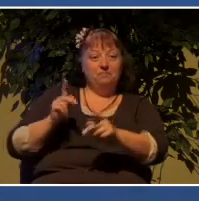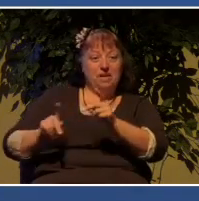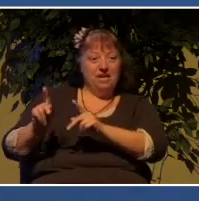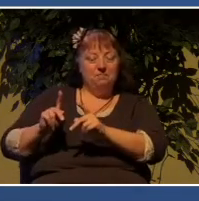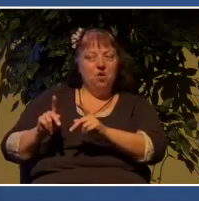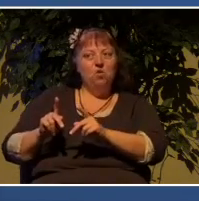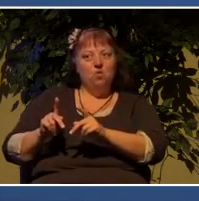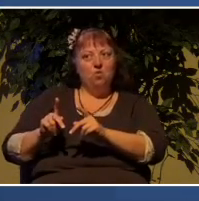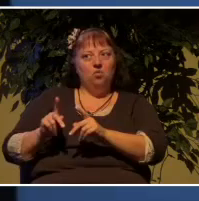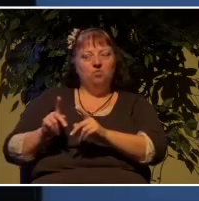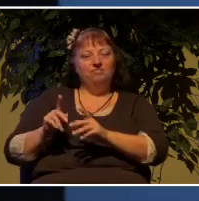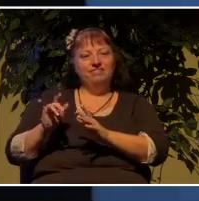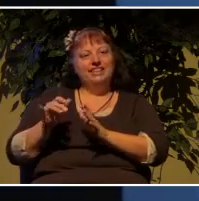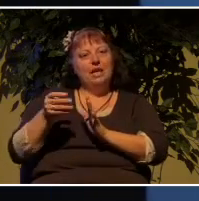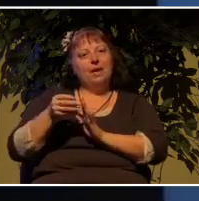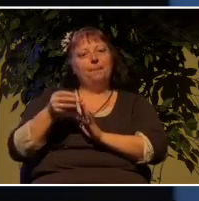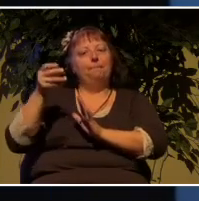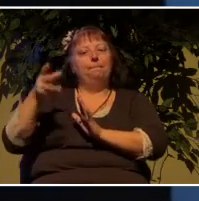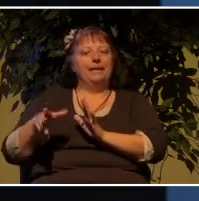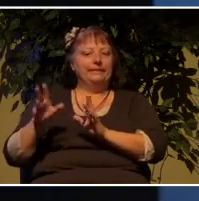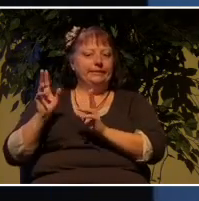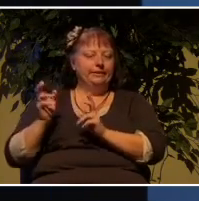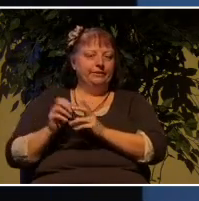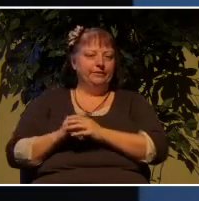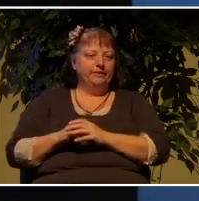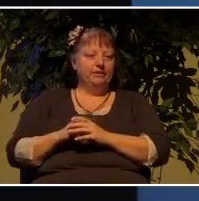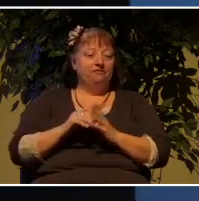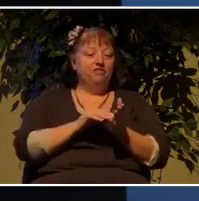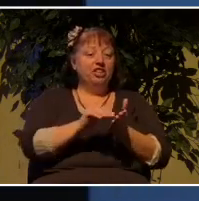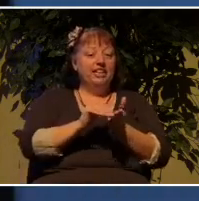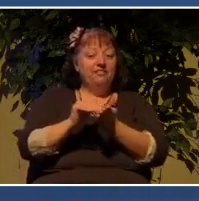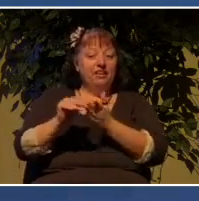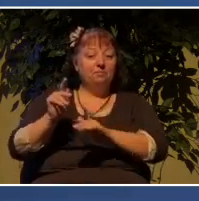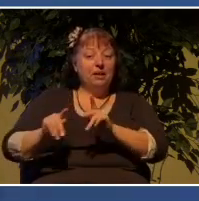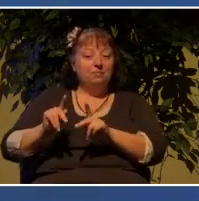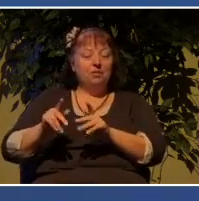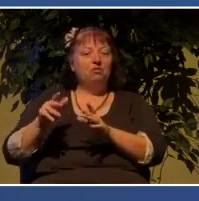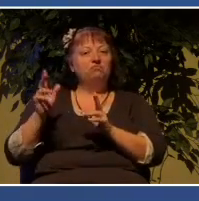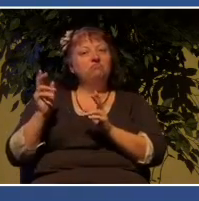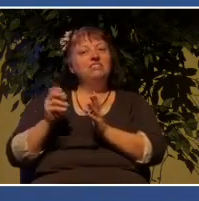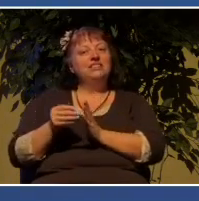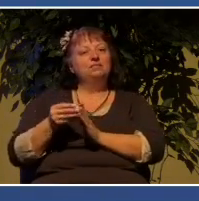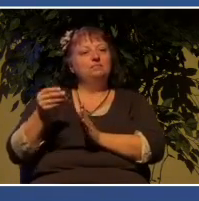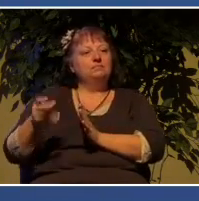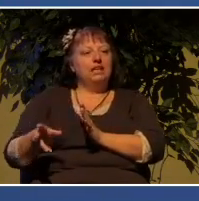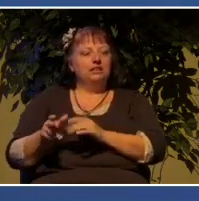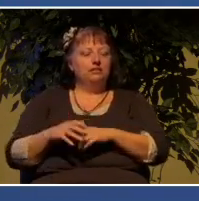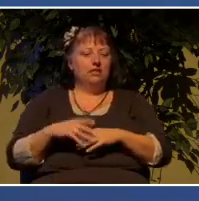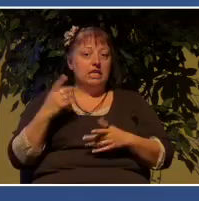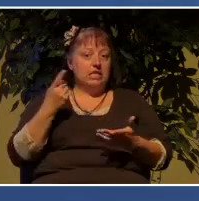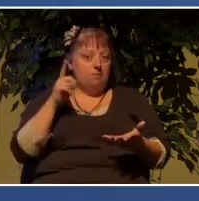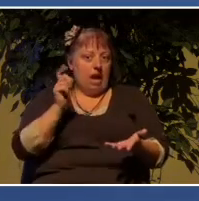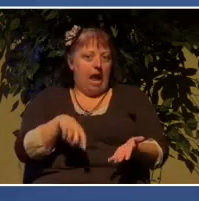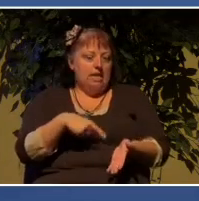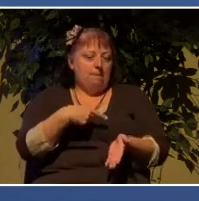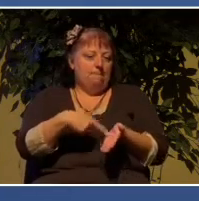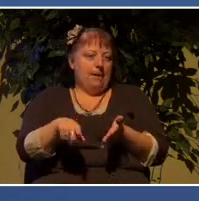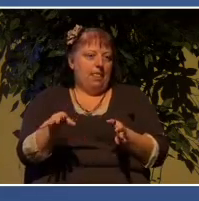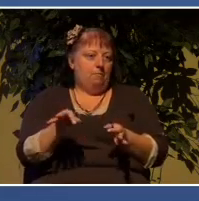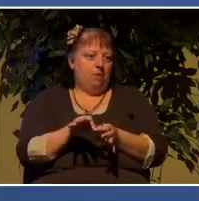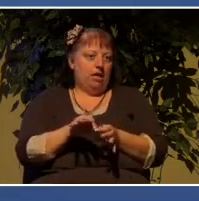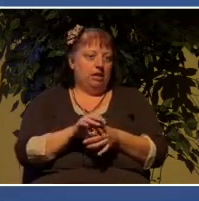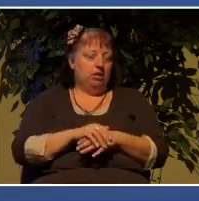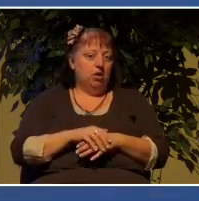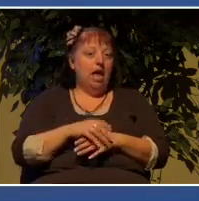that? Forgiving people is expensive business. Somebody has to pay the price. Every time you forgive somebody,